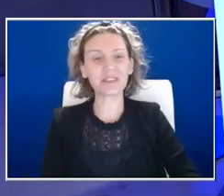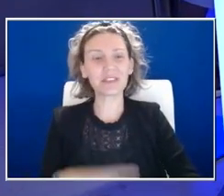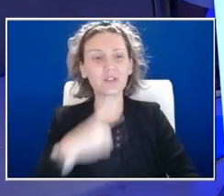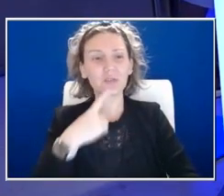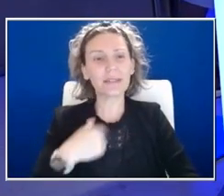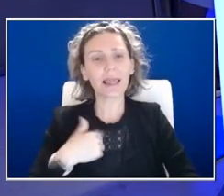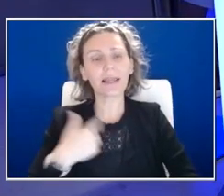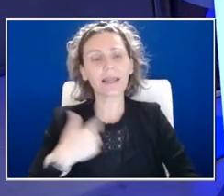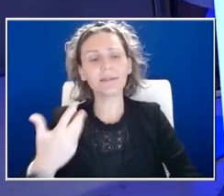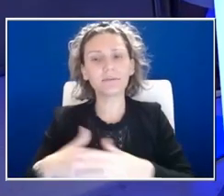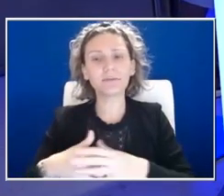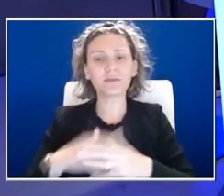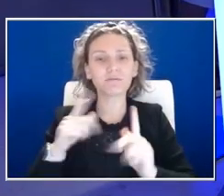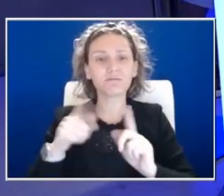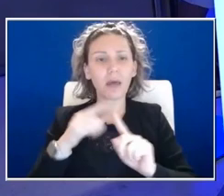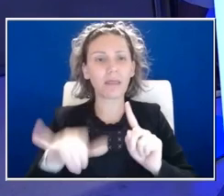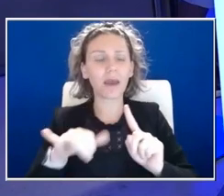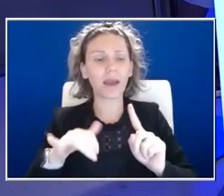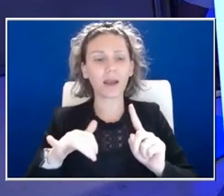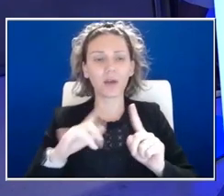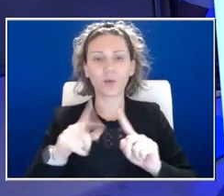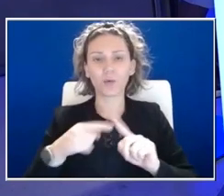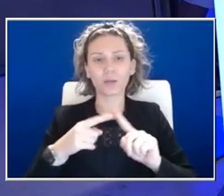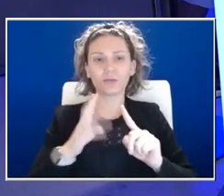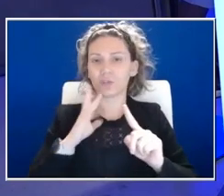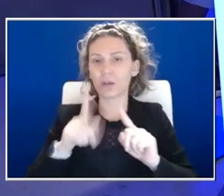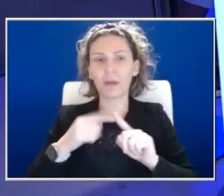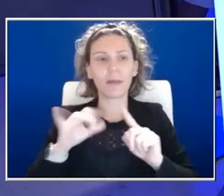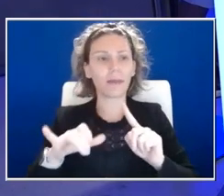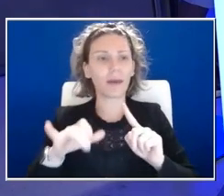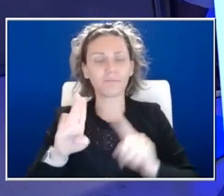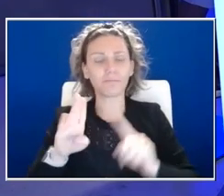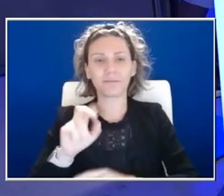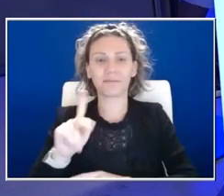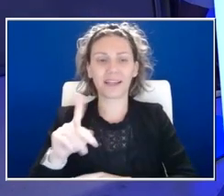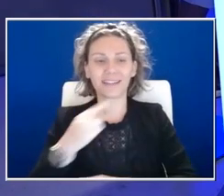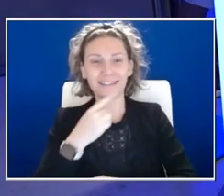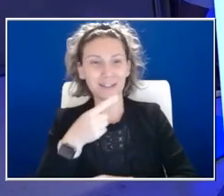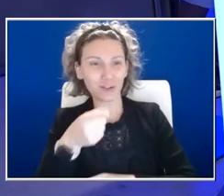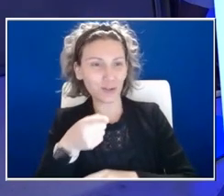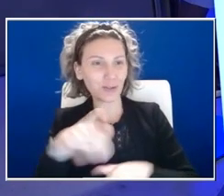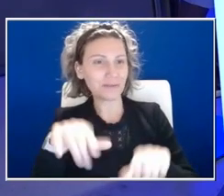that. Just how, when you guys talk about that, and Becky, he says you're the one who takes the lead.